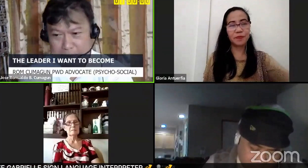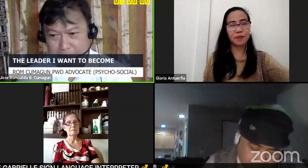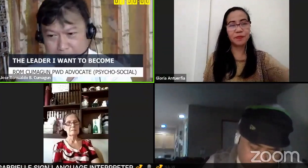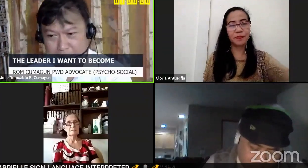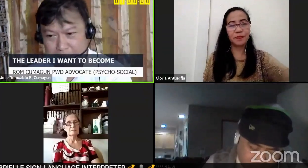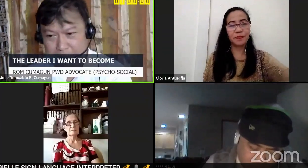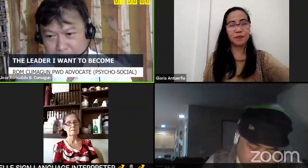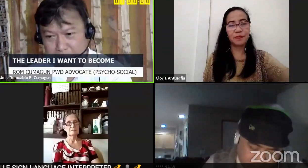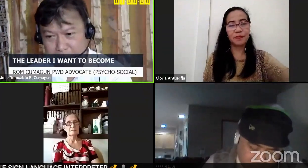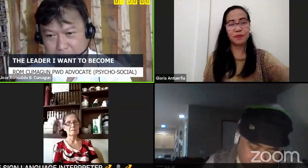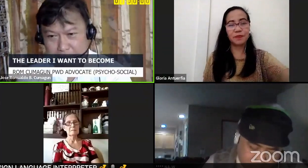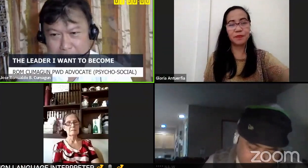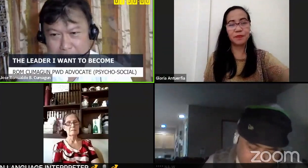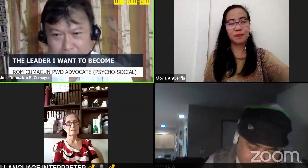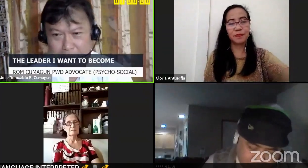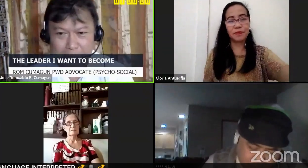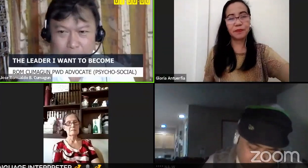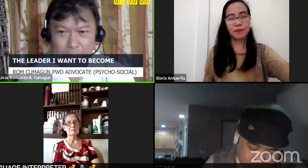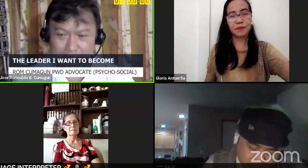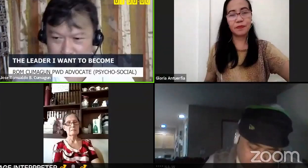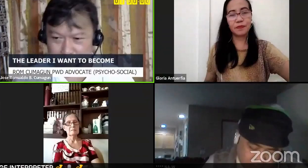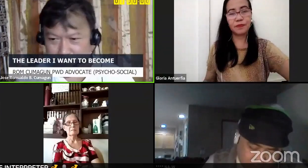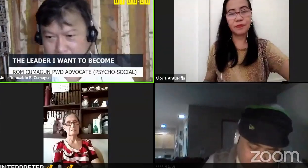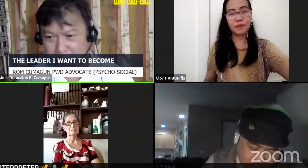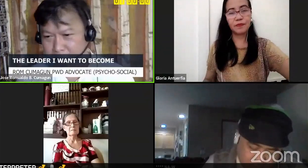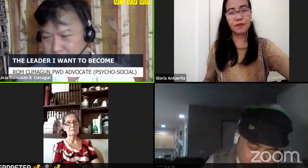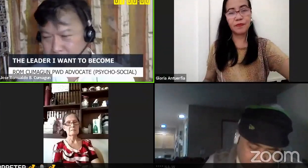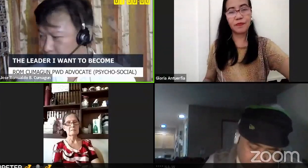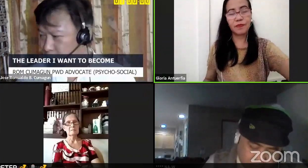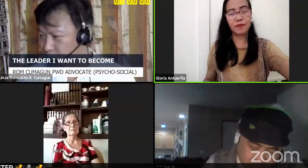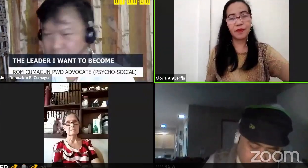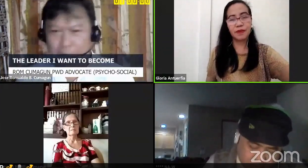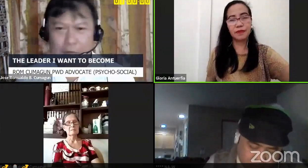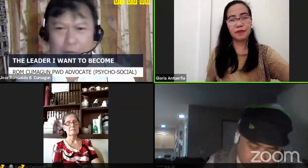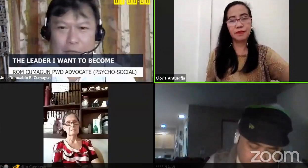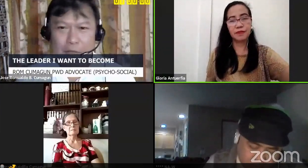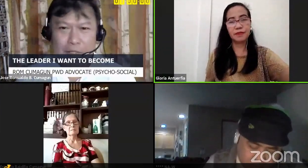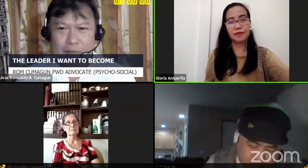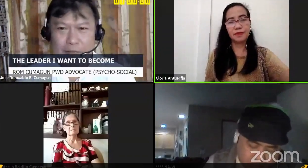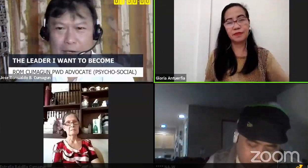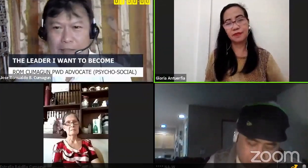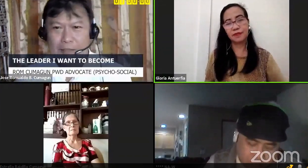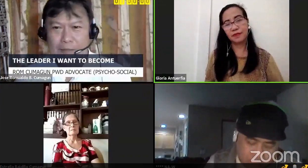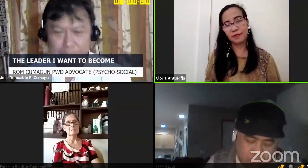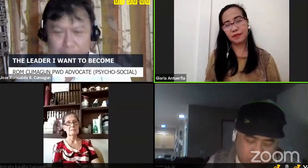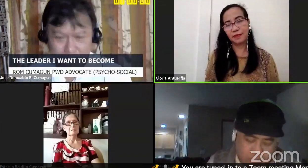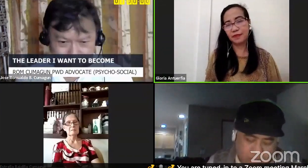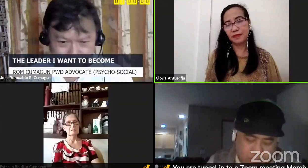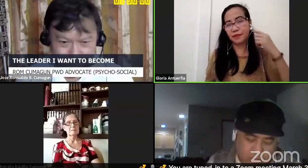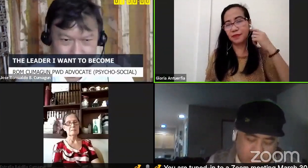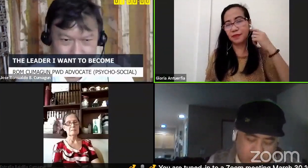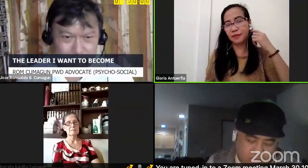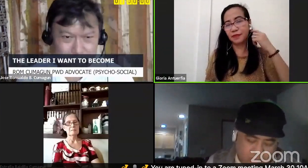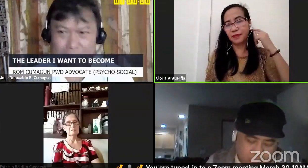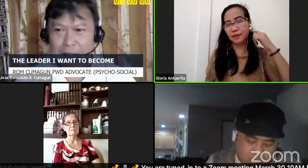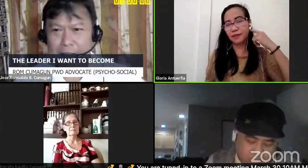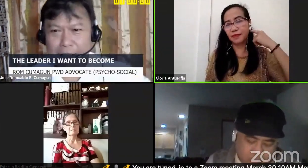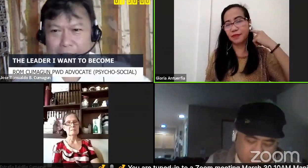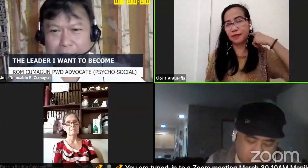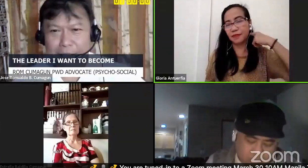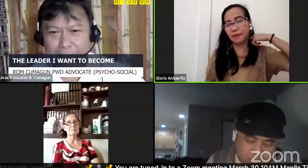benefit the deaf. See, so 1 minute before we officially start.